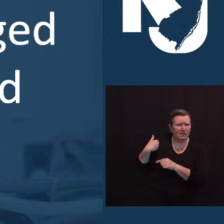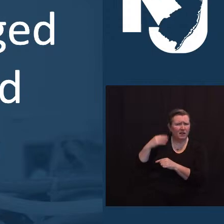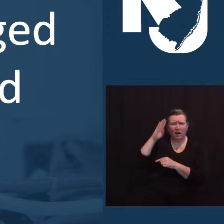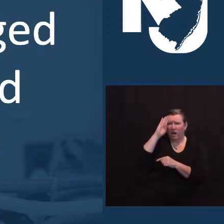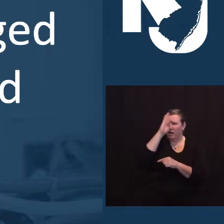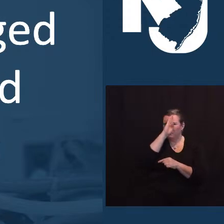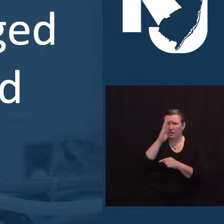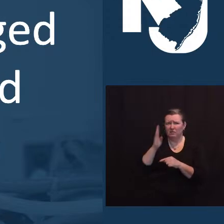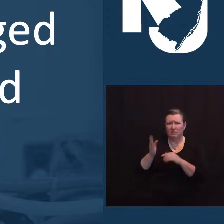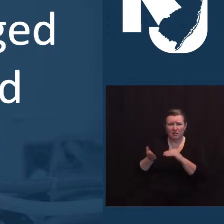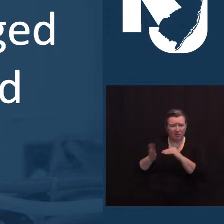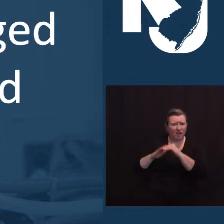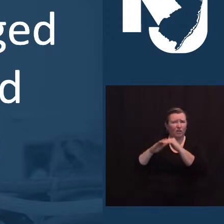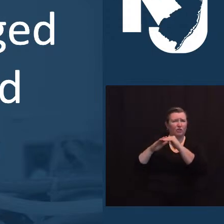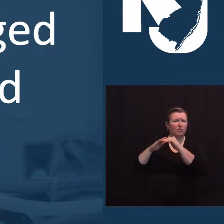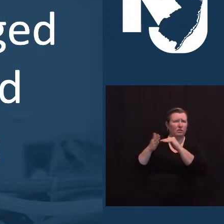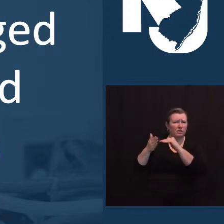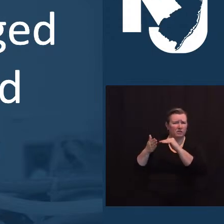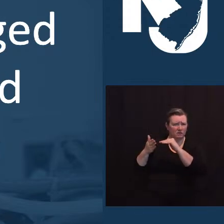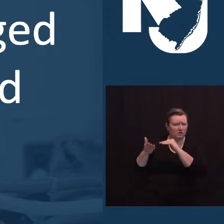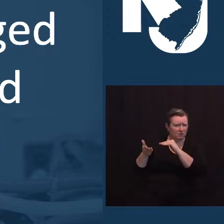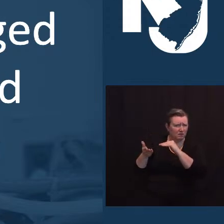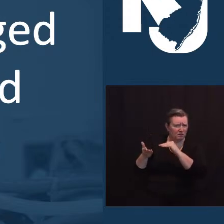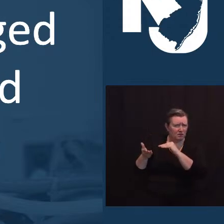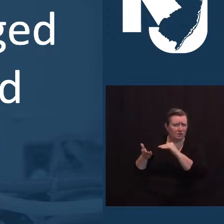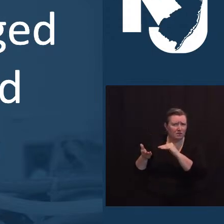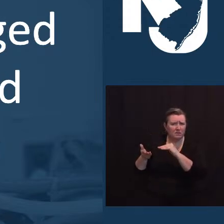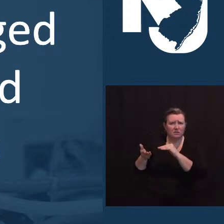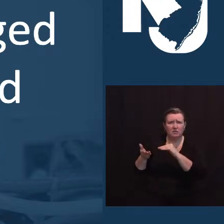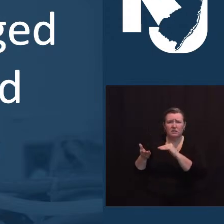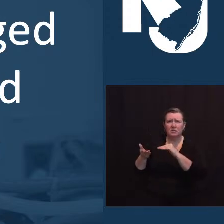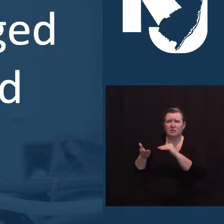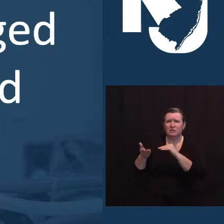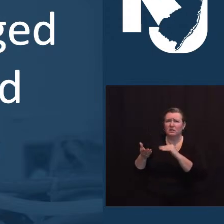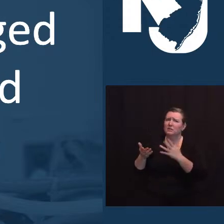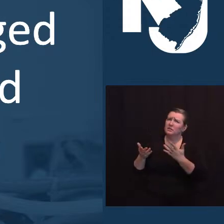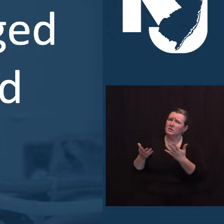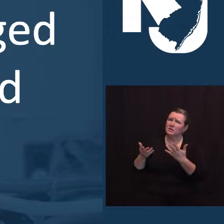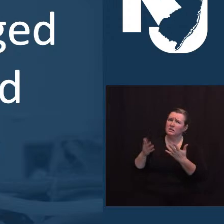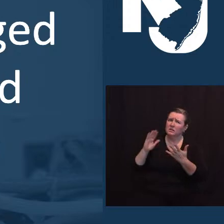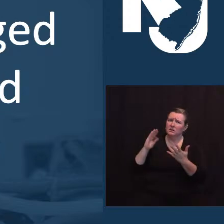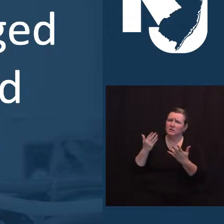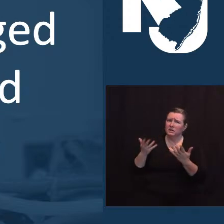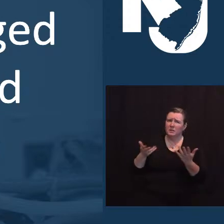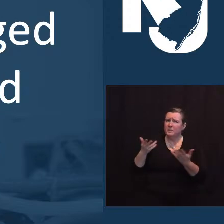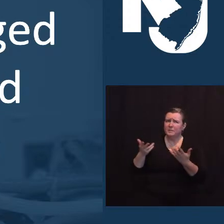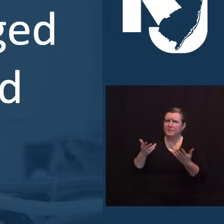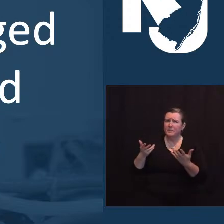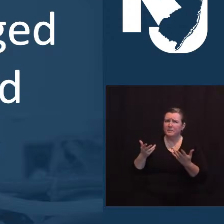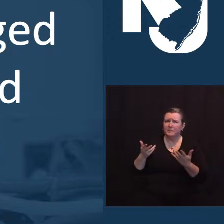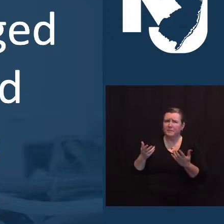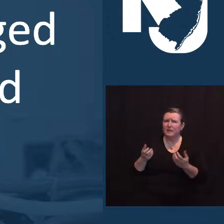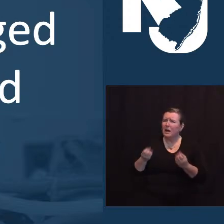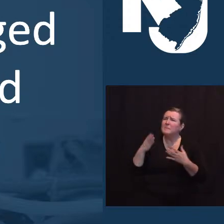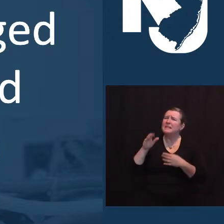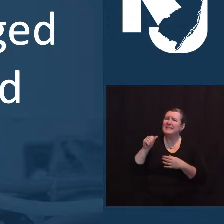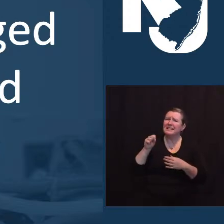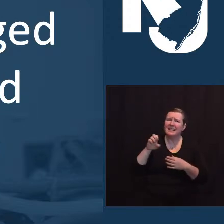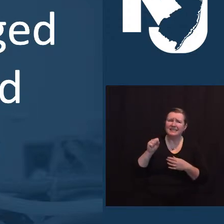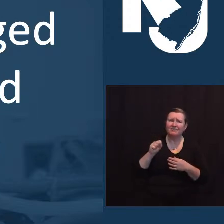couple of hundred over the past couple of weeks, there's a decoupling between cases and severe